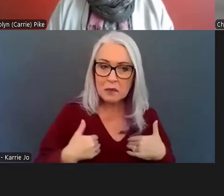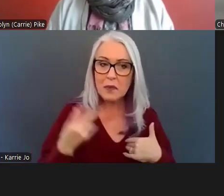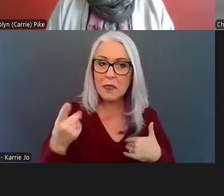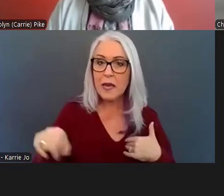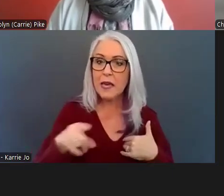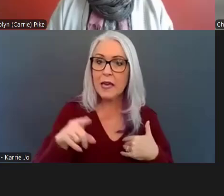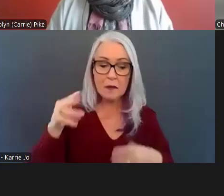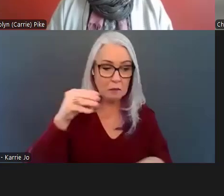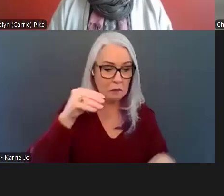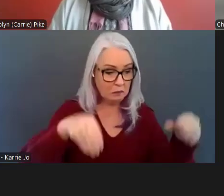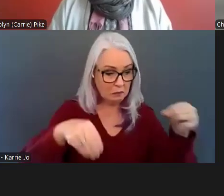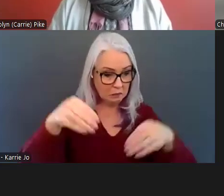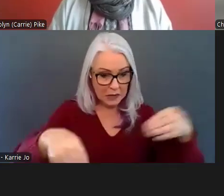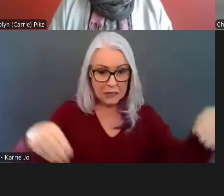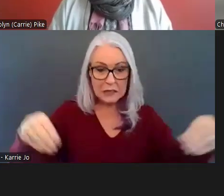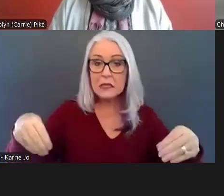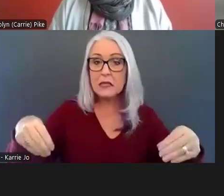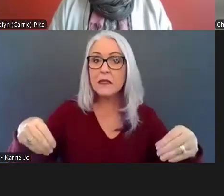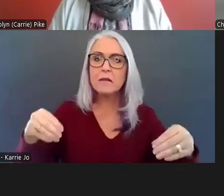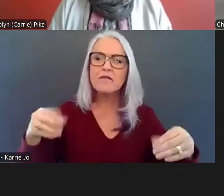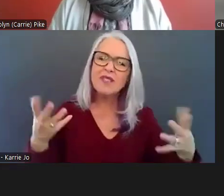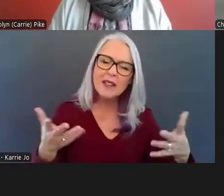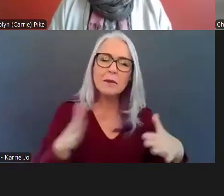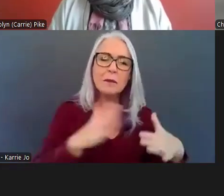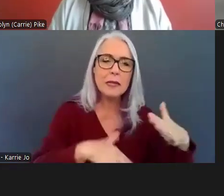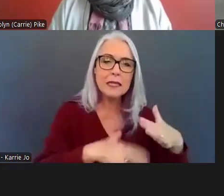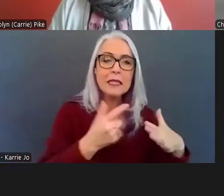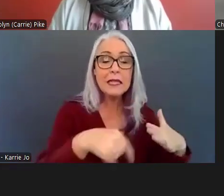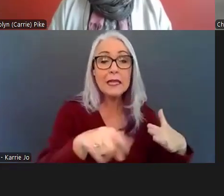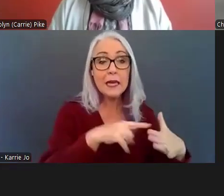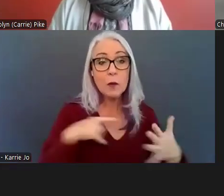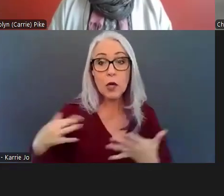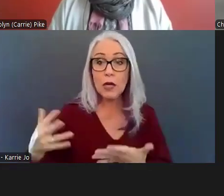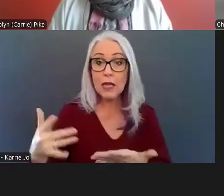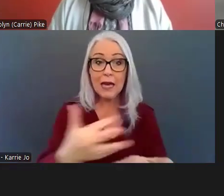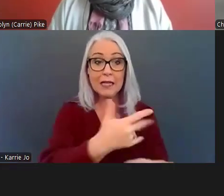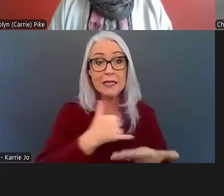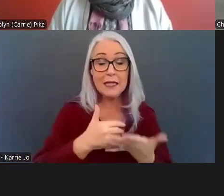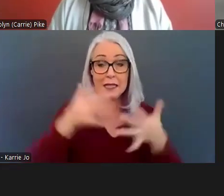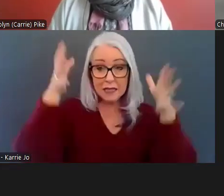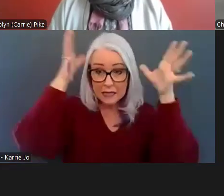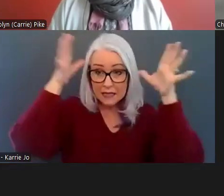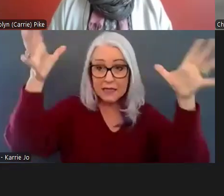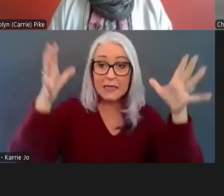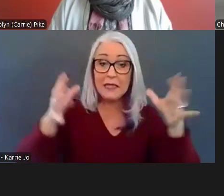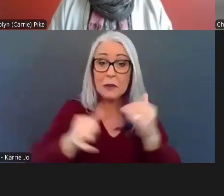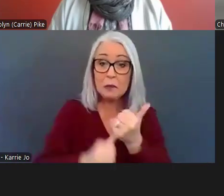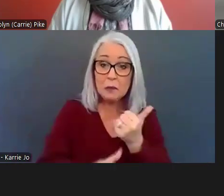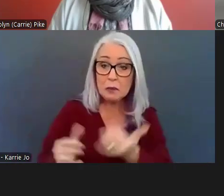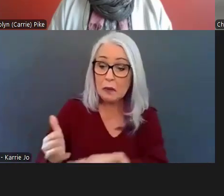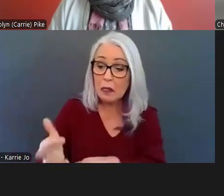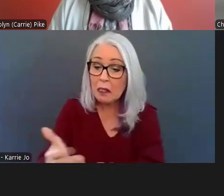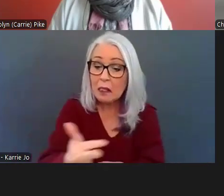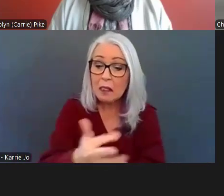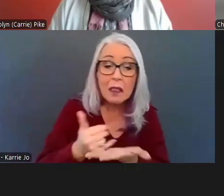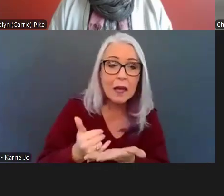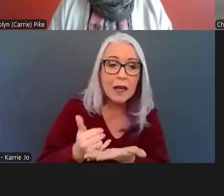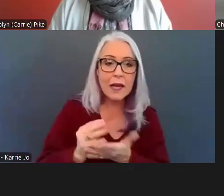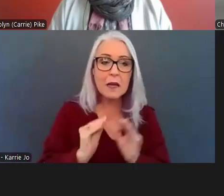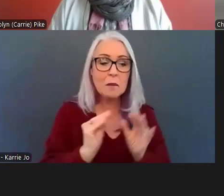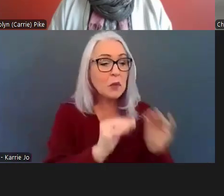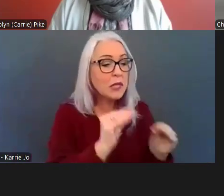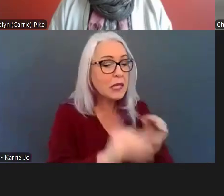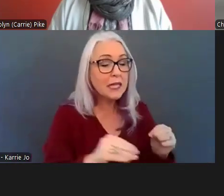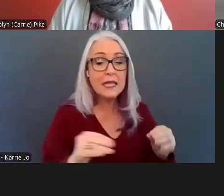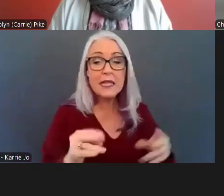out. Basically they were just collecting deer poop and putting that in nursery